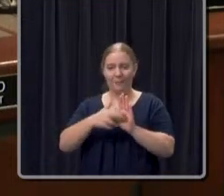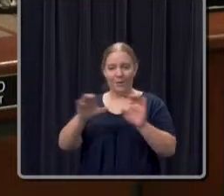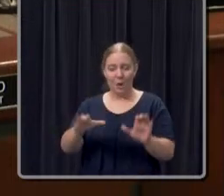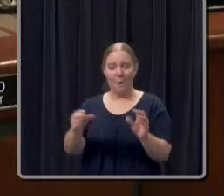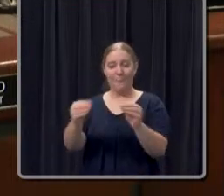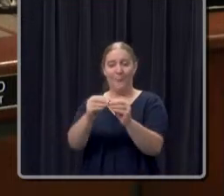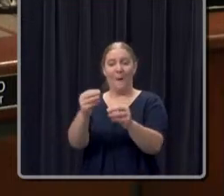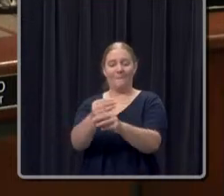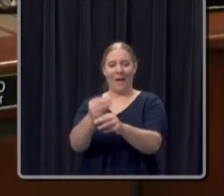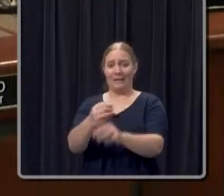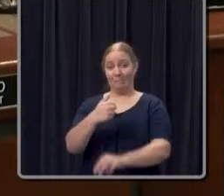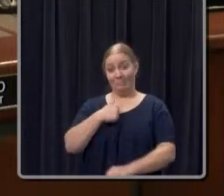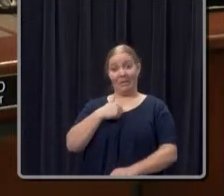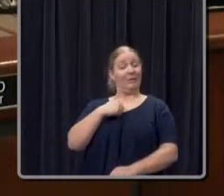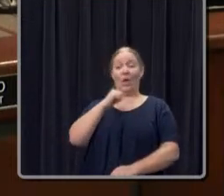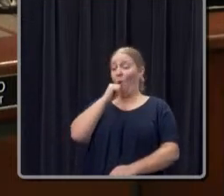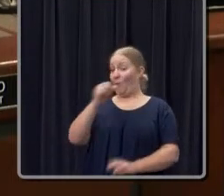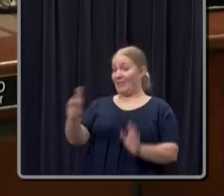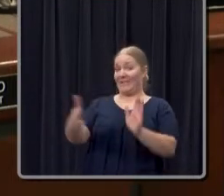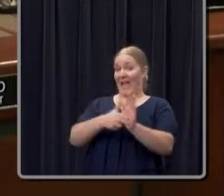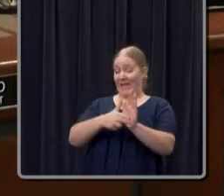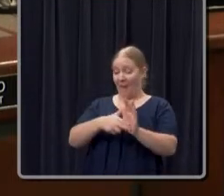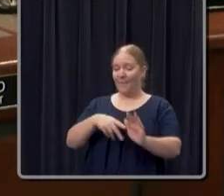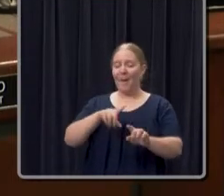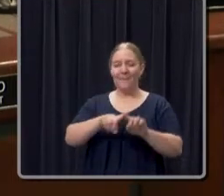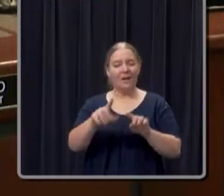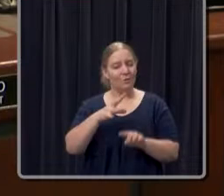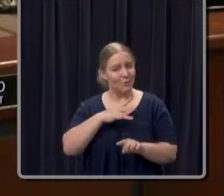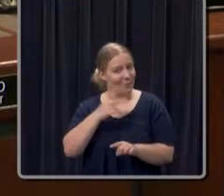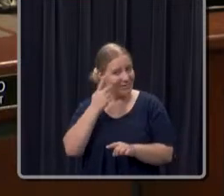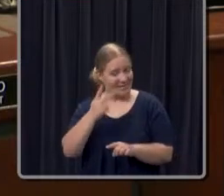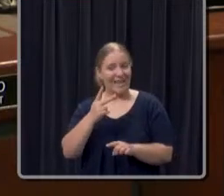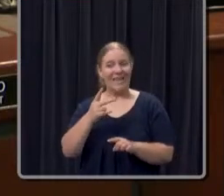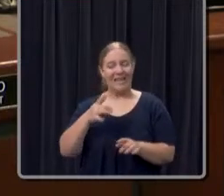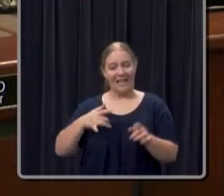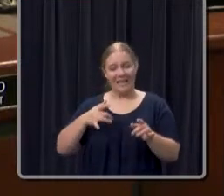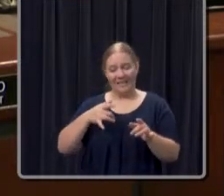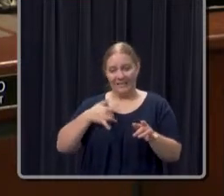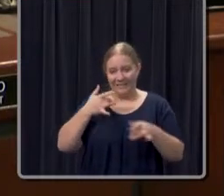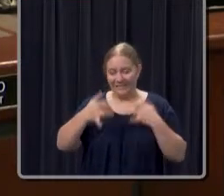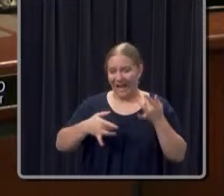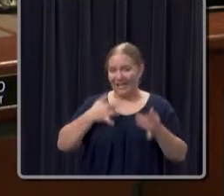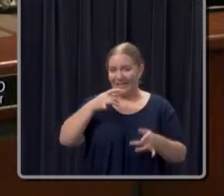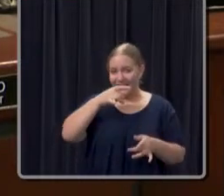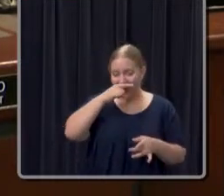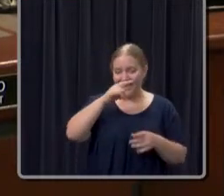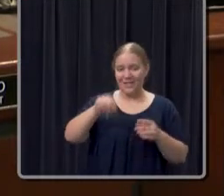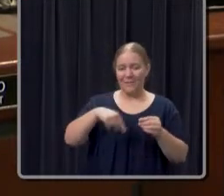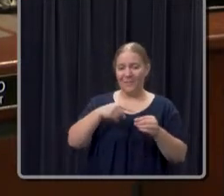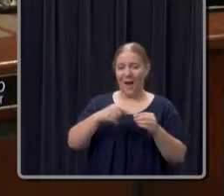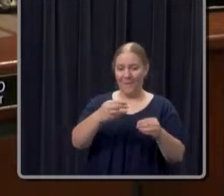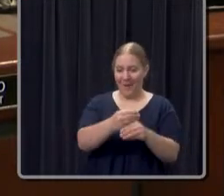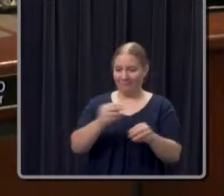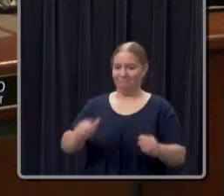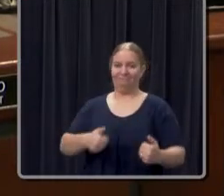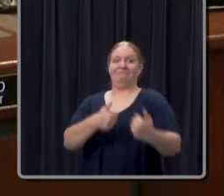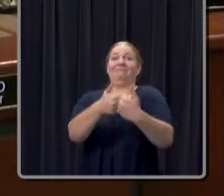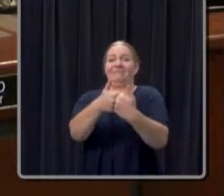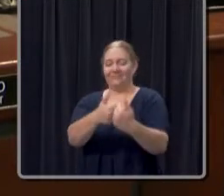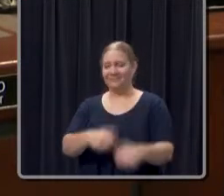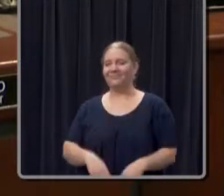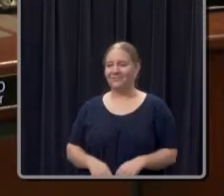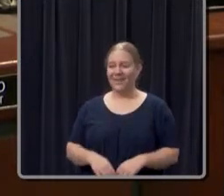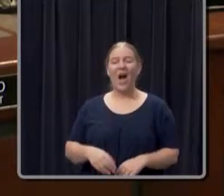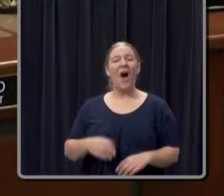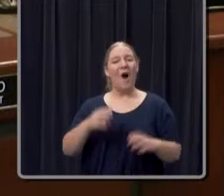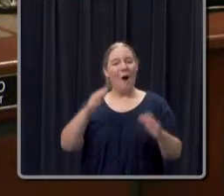is something that I wouldn't have done, but you know, it was cool to see these kids excited about the challenge of math. So encouraging